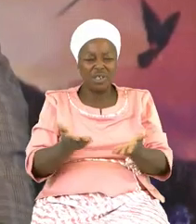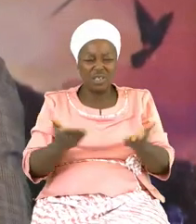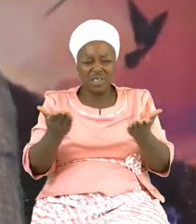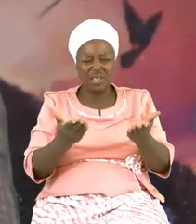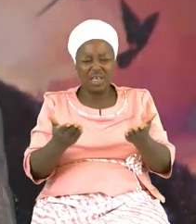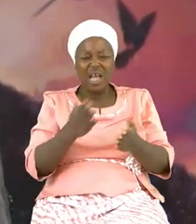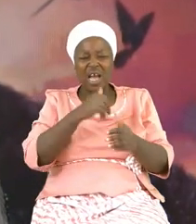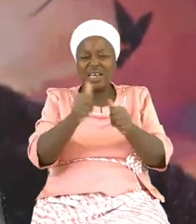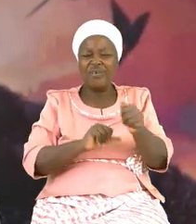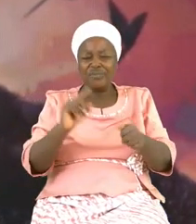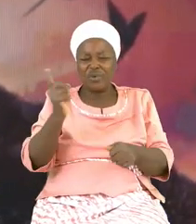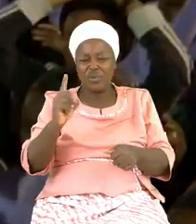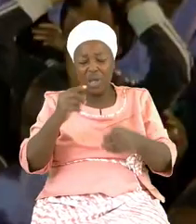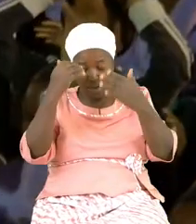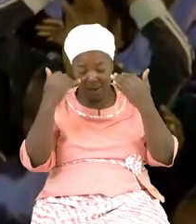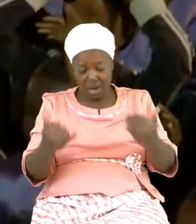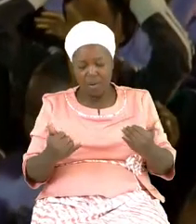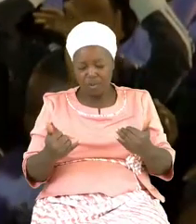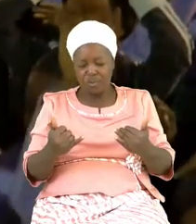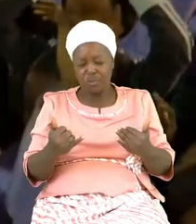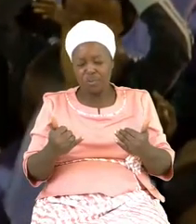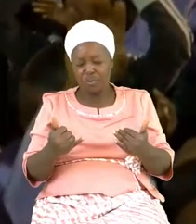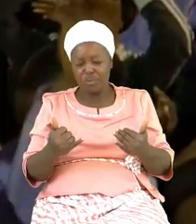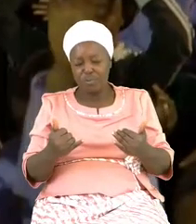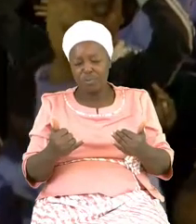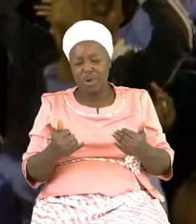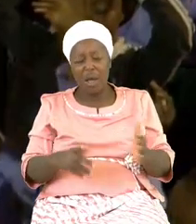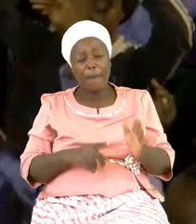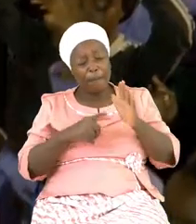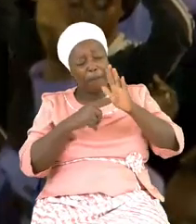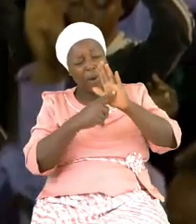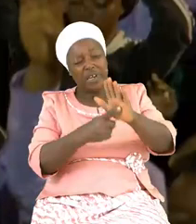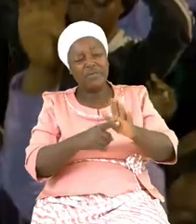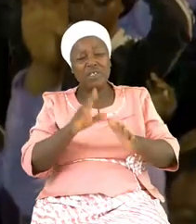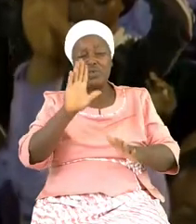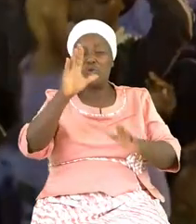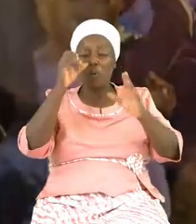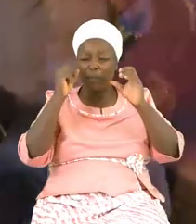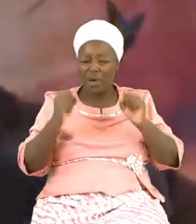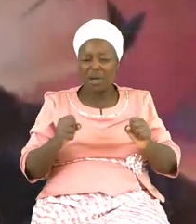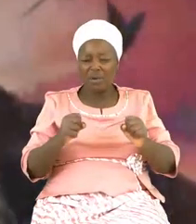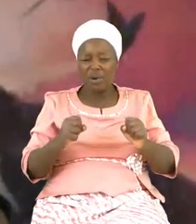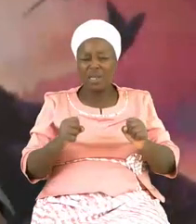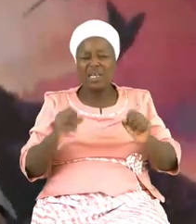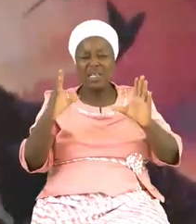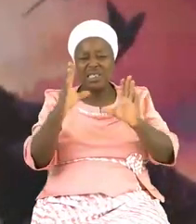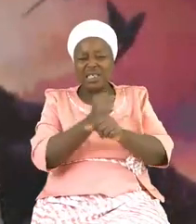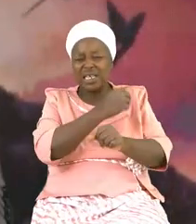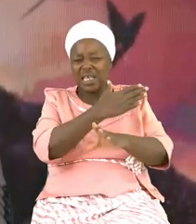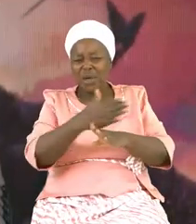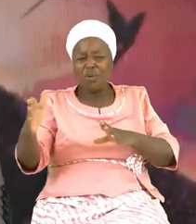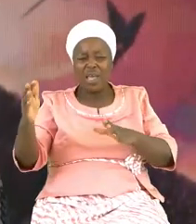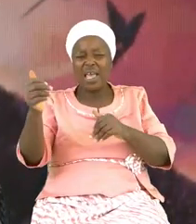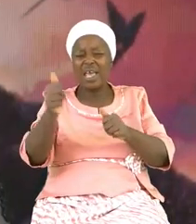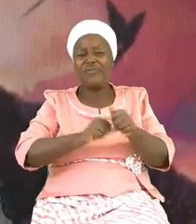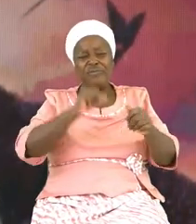everywhere right now. Amen. Manifest your power. Amen. Take away every